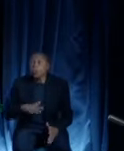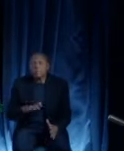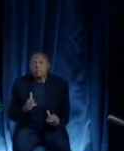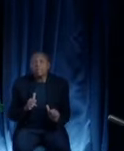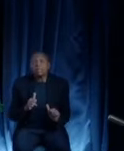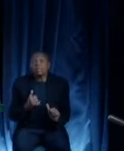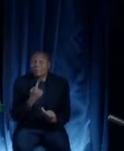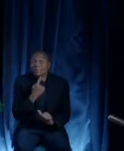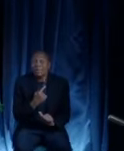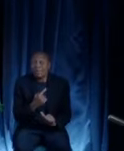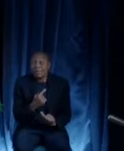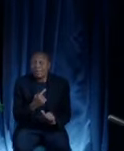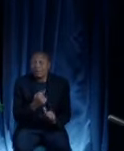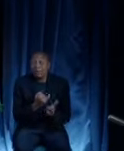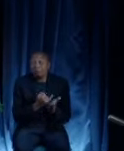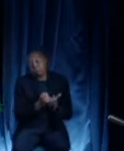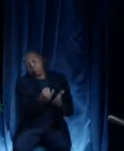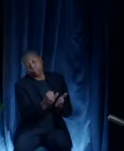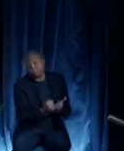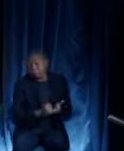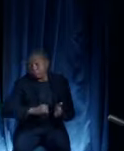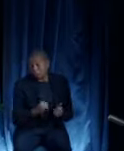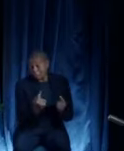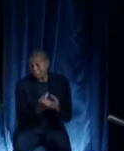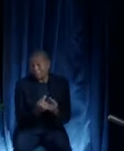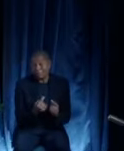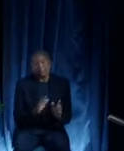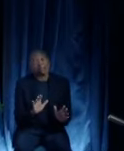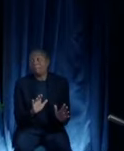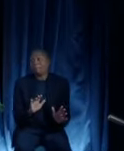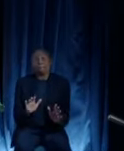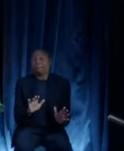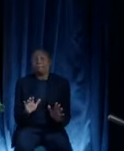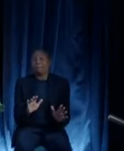say anti-Scottish things, but they keep coming back for more.